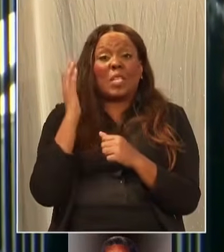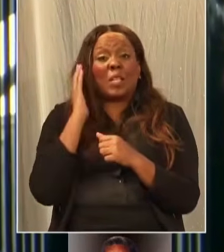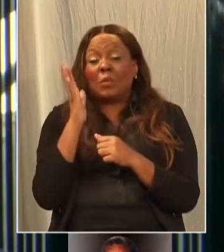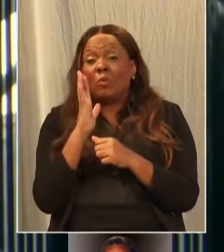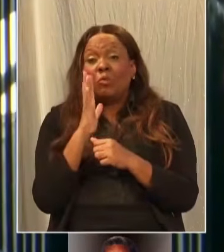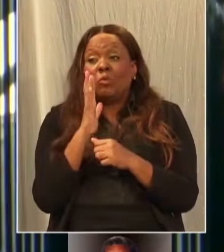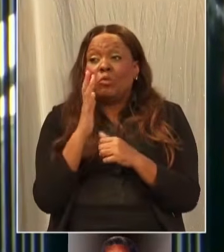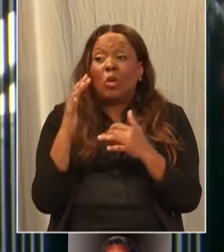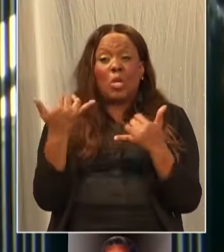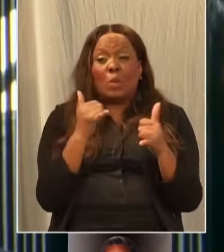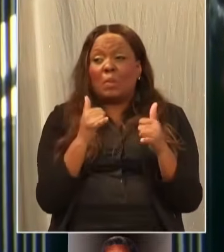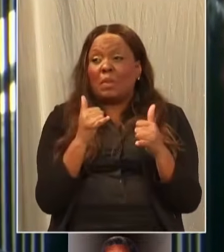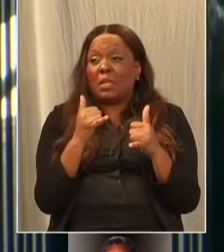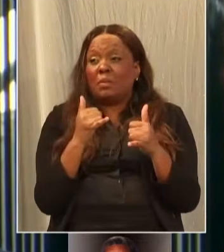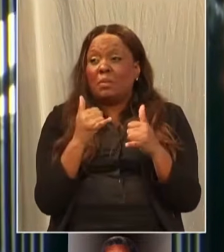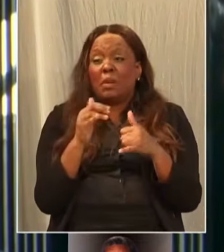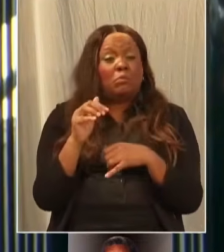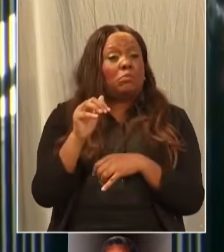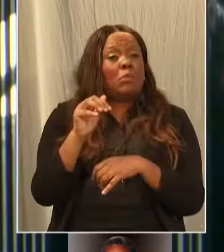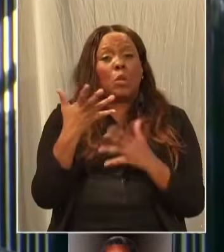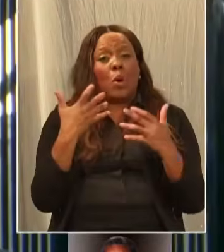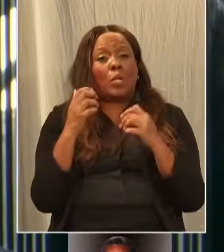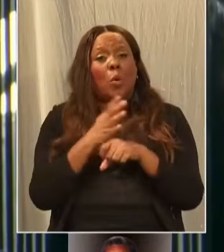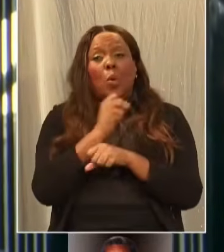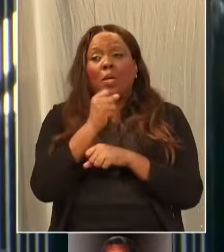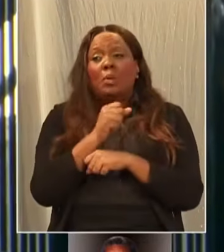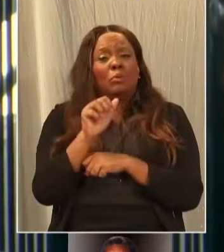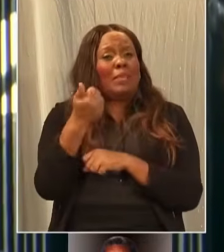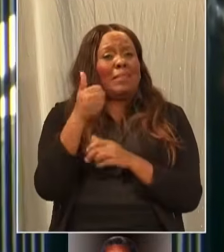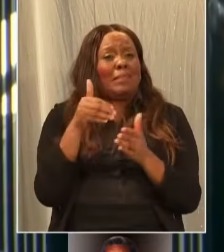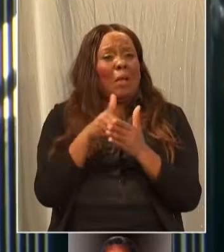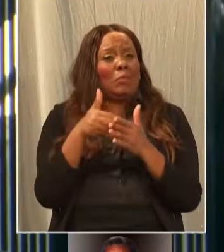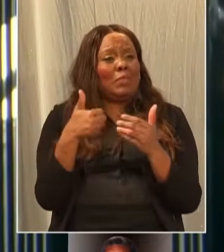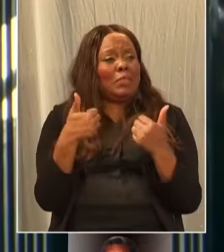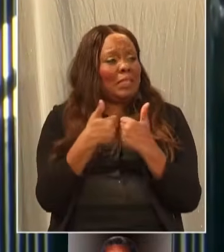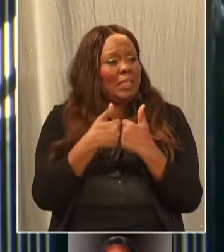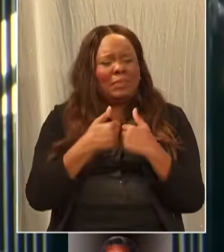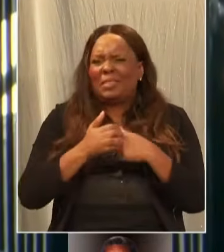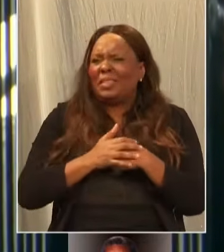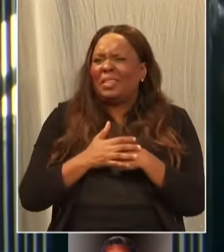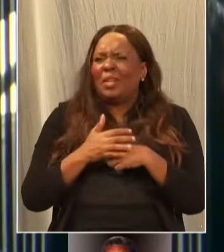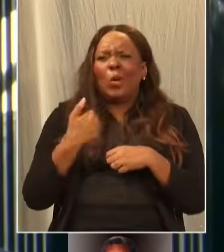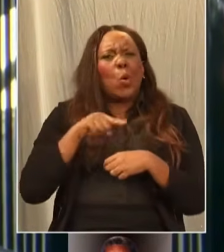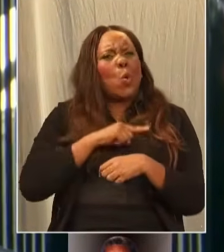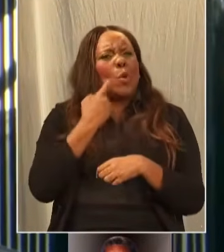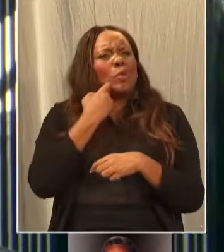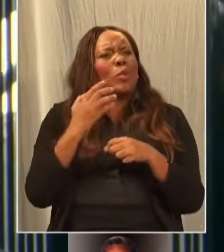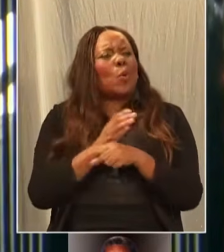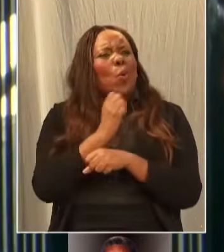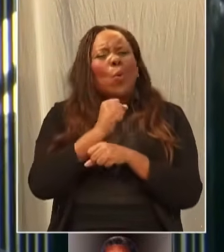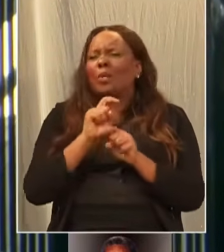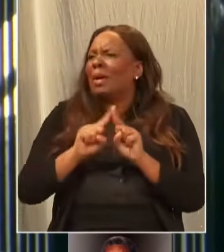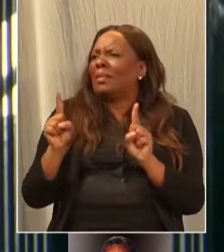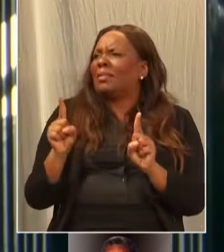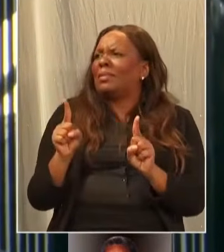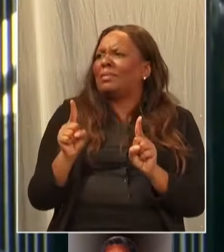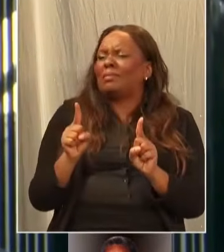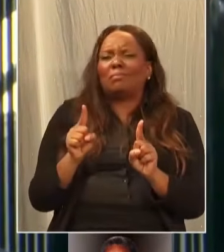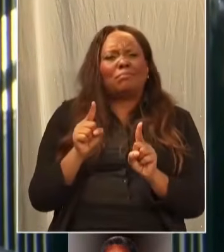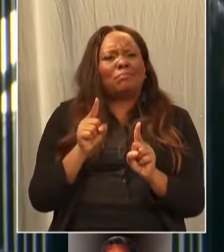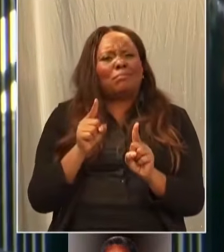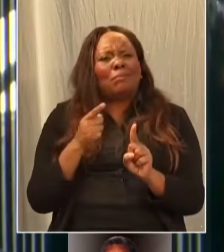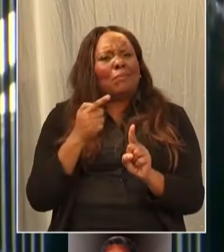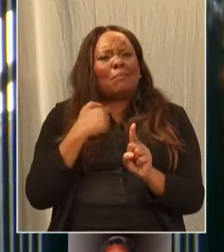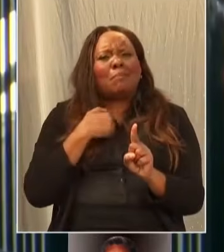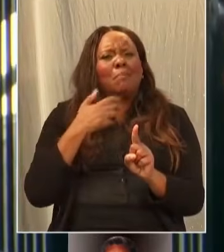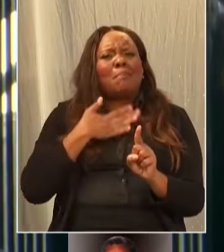thinking, we just won our first test match, and you're thinking of going to the races. But the point is that he instills